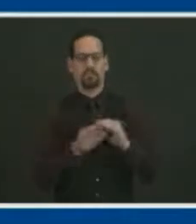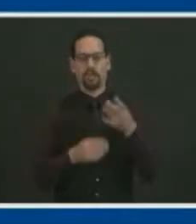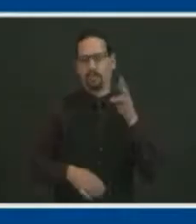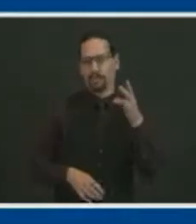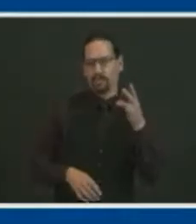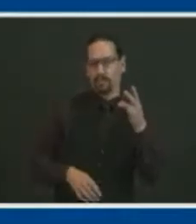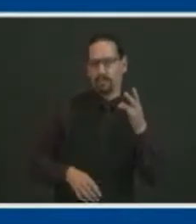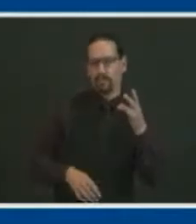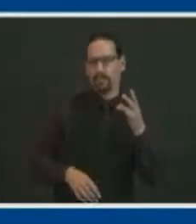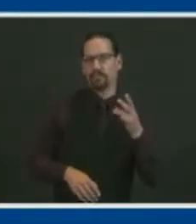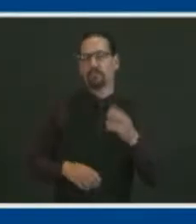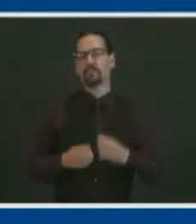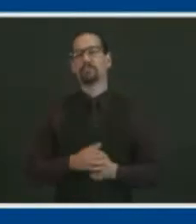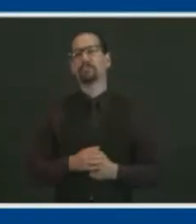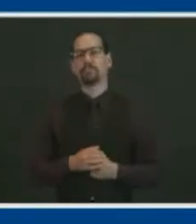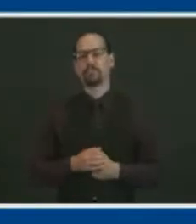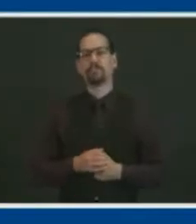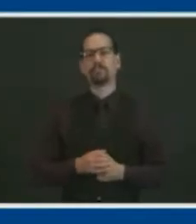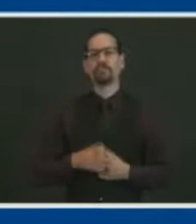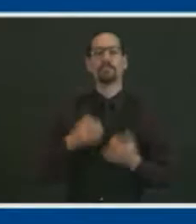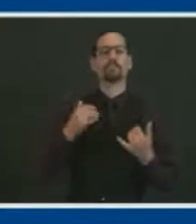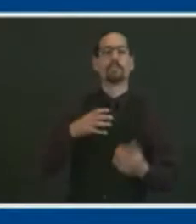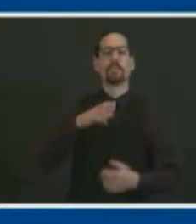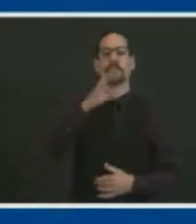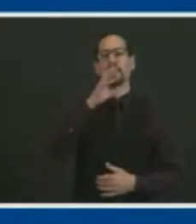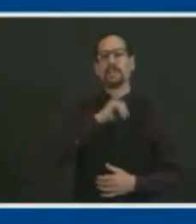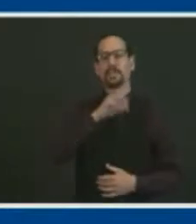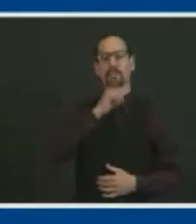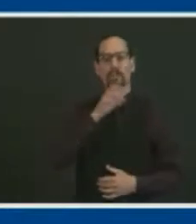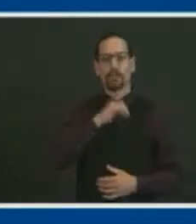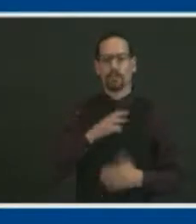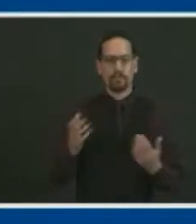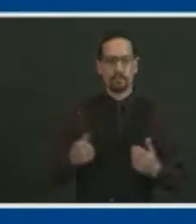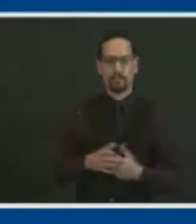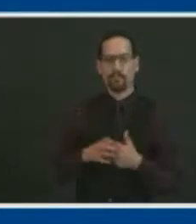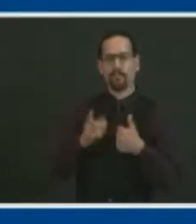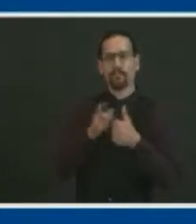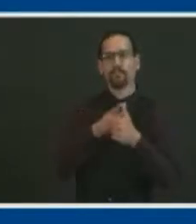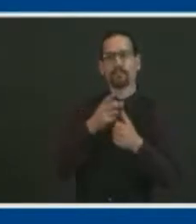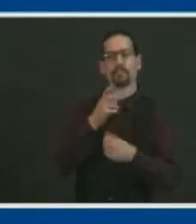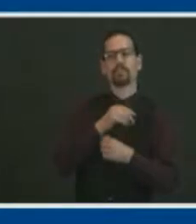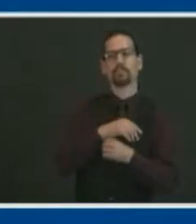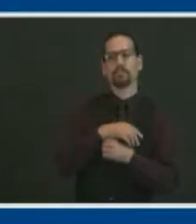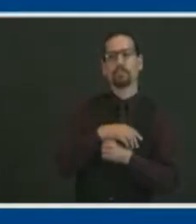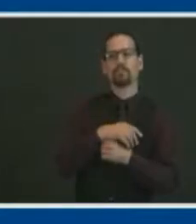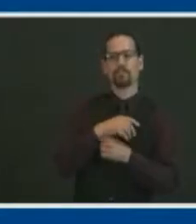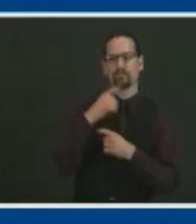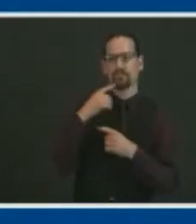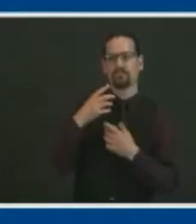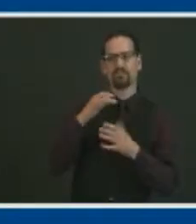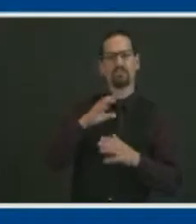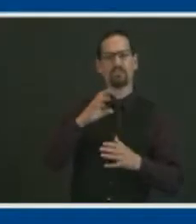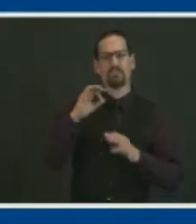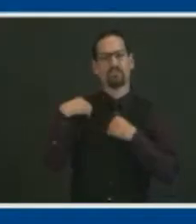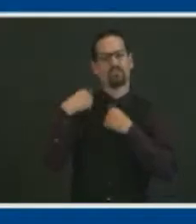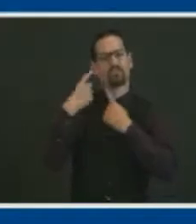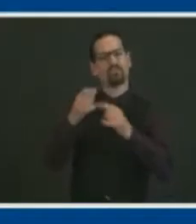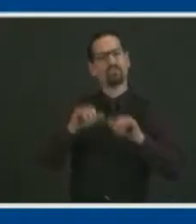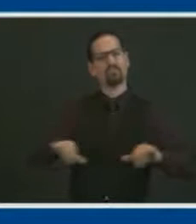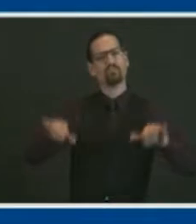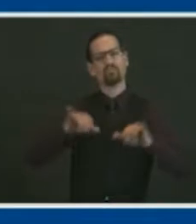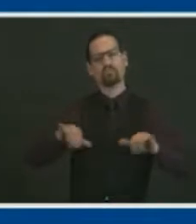Generally, the age distribution for these people was consistent with what we have seen throughout the crisis. Of